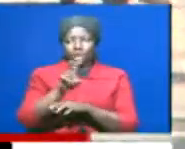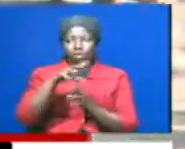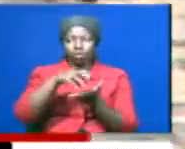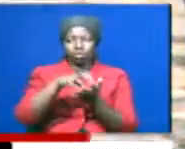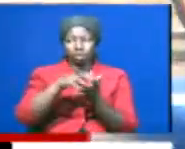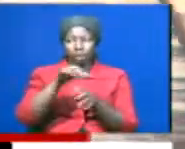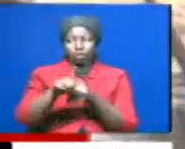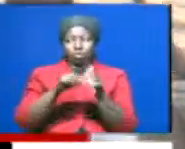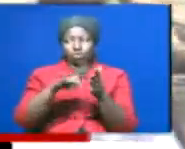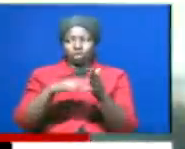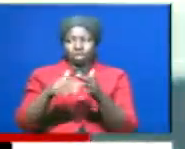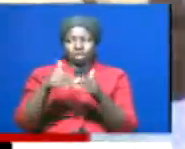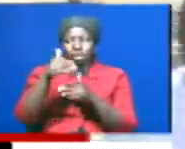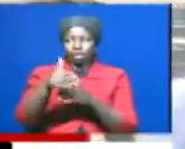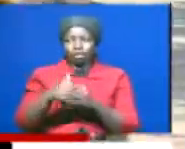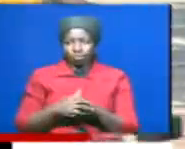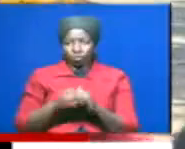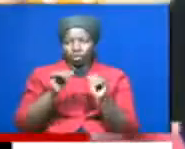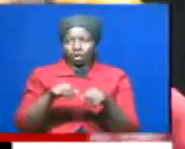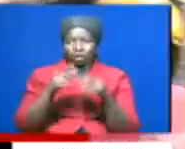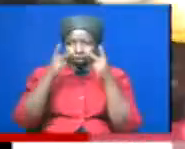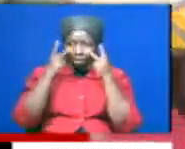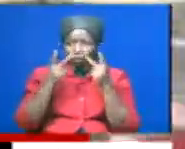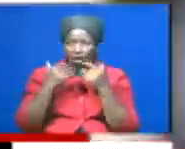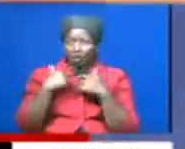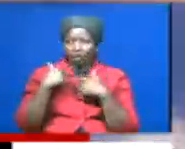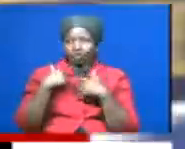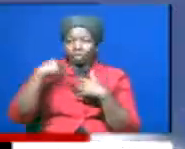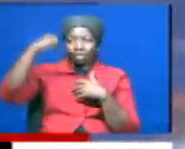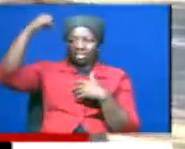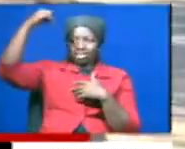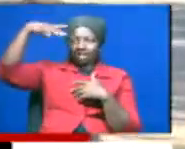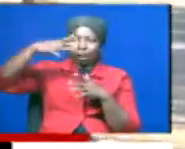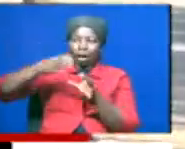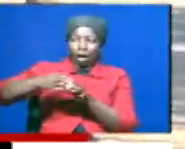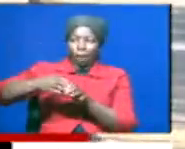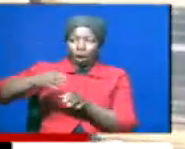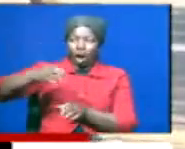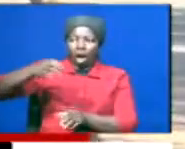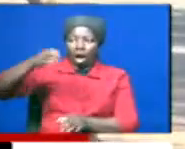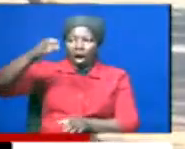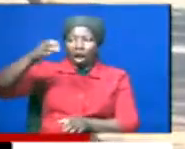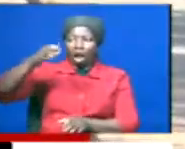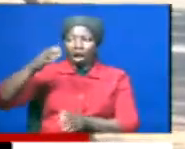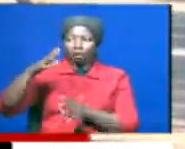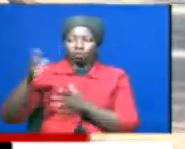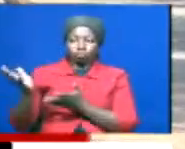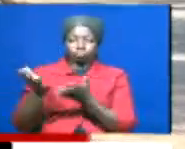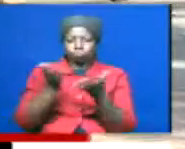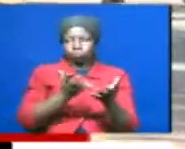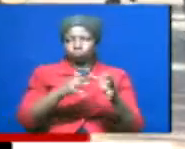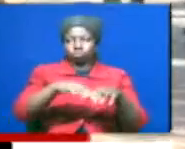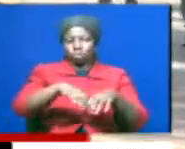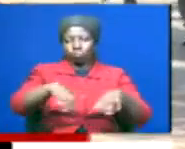next for that crowd that is there. I can see there is a electricity pole being used to block the road there. I don't know